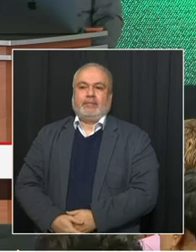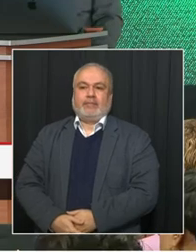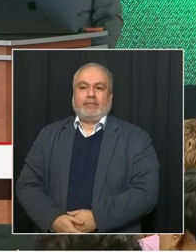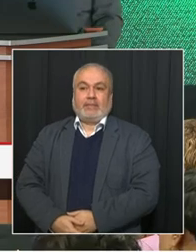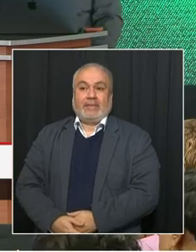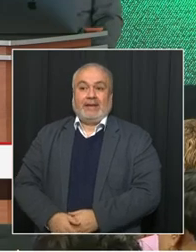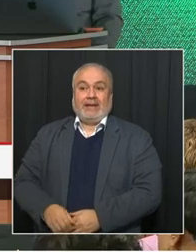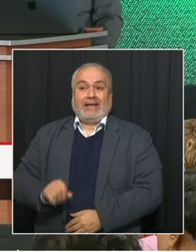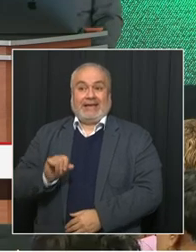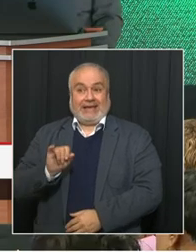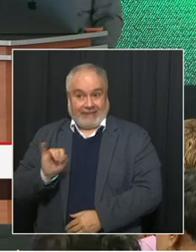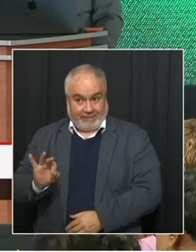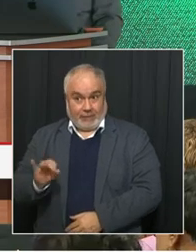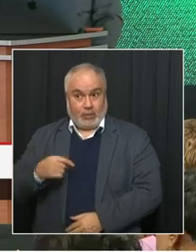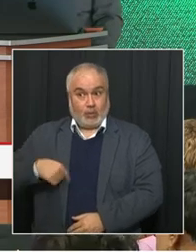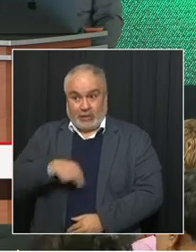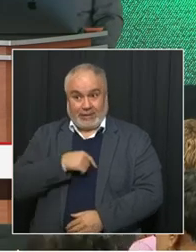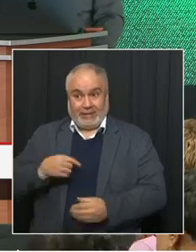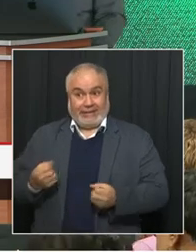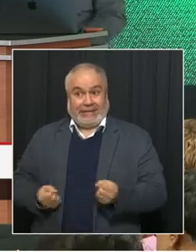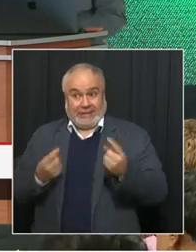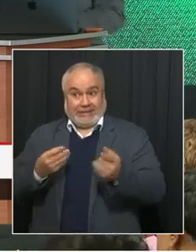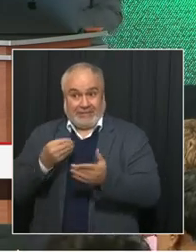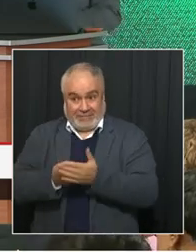revenues? Well,